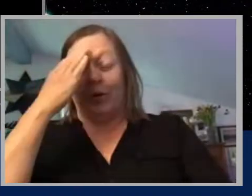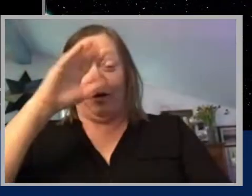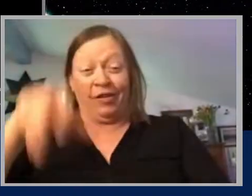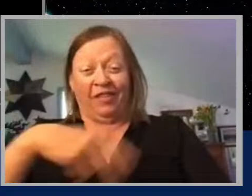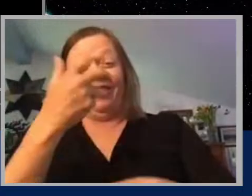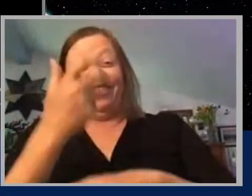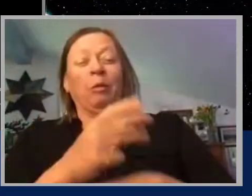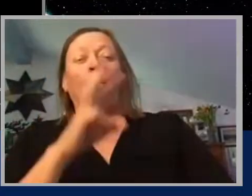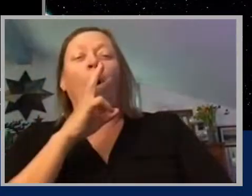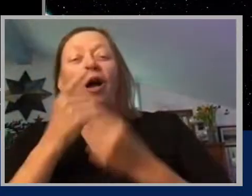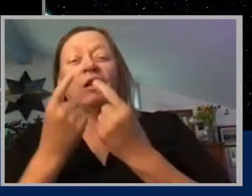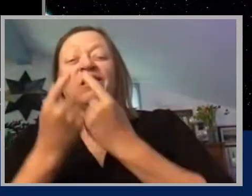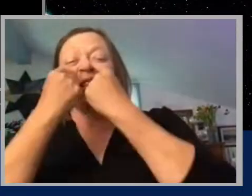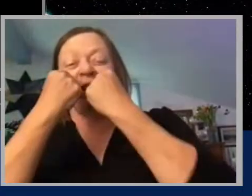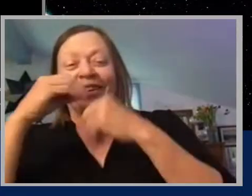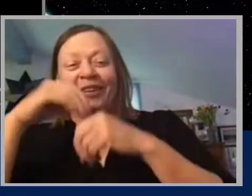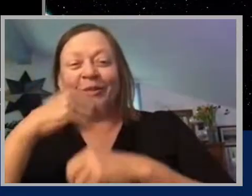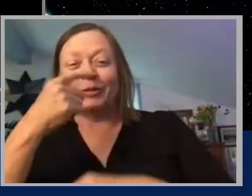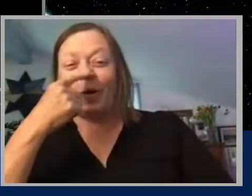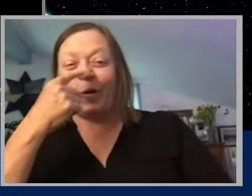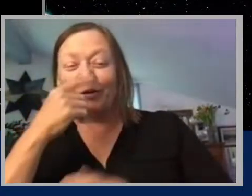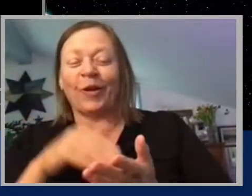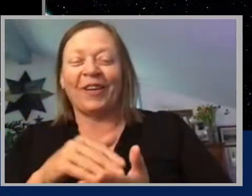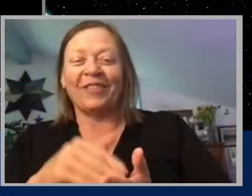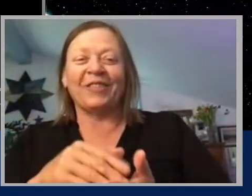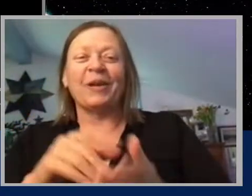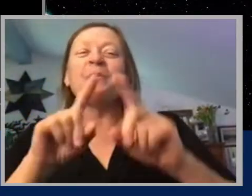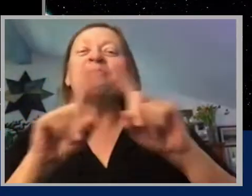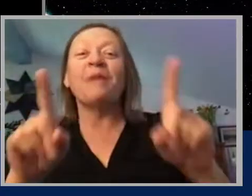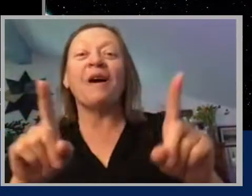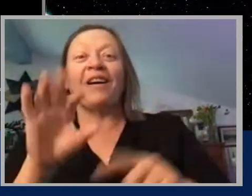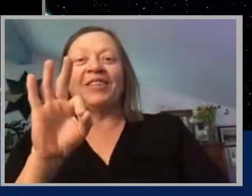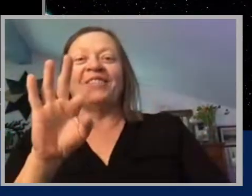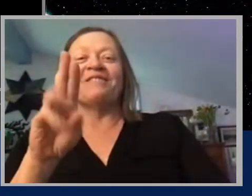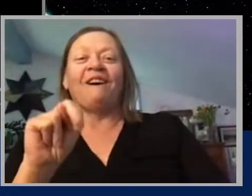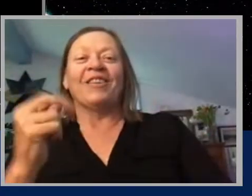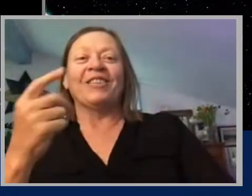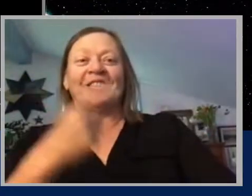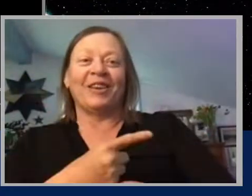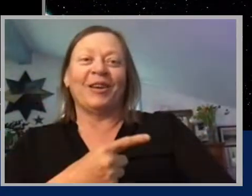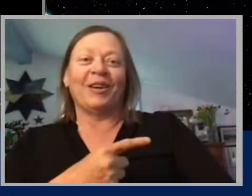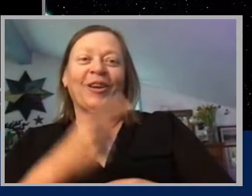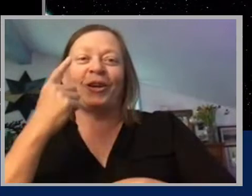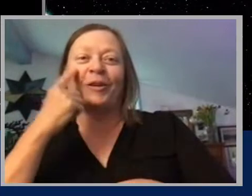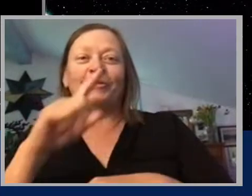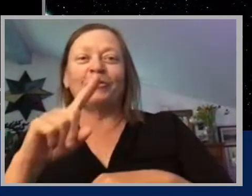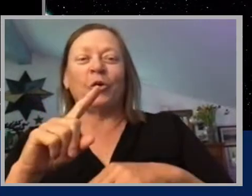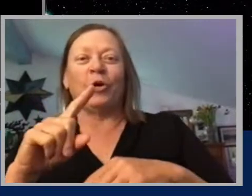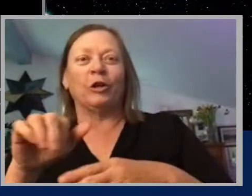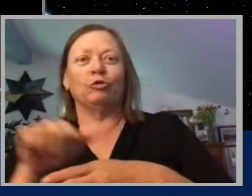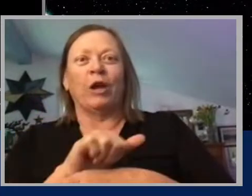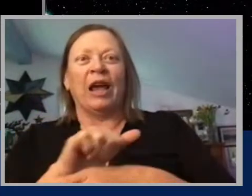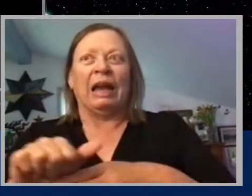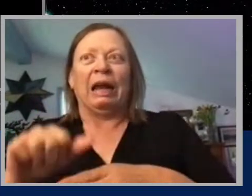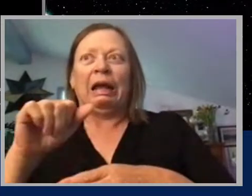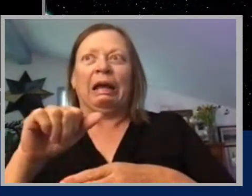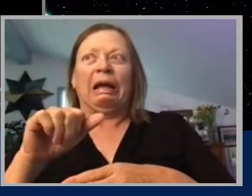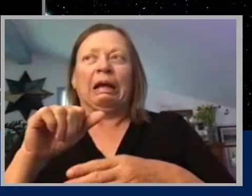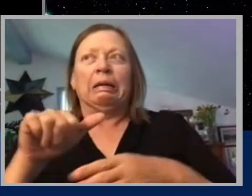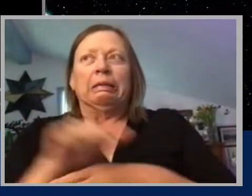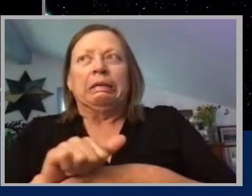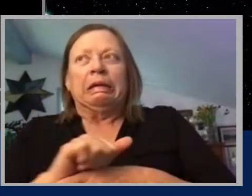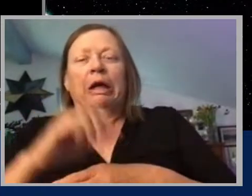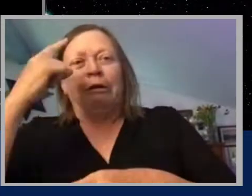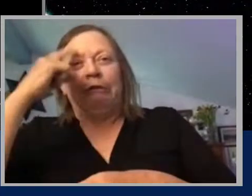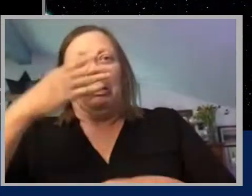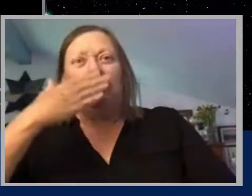this several times. And it's a fun day for training for a bad scenario. No kidding.